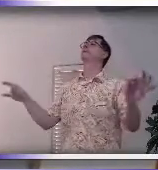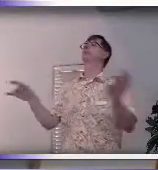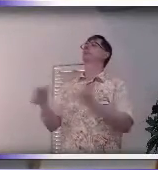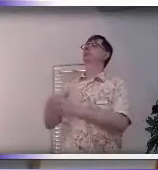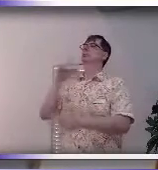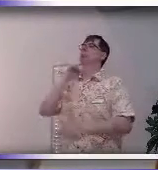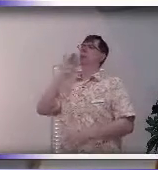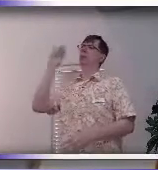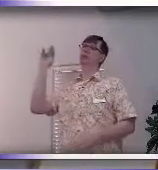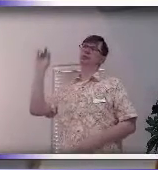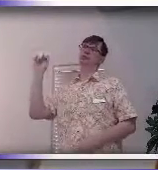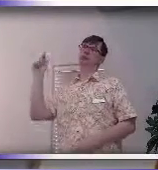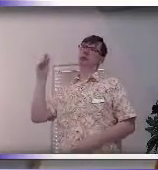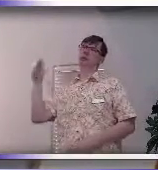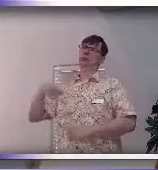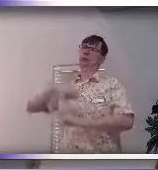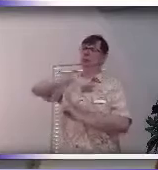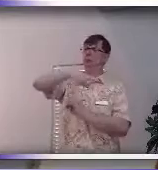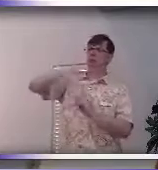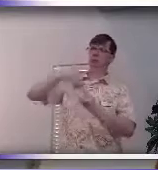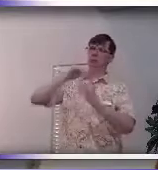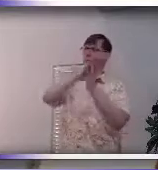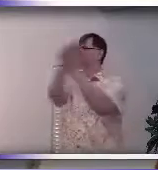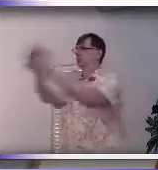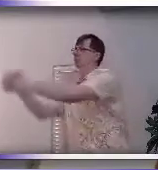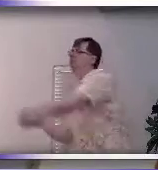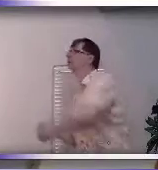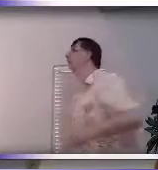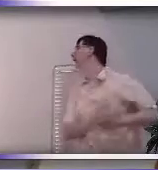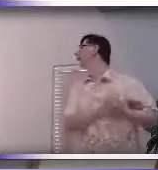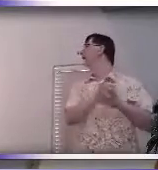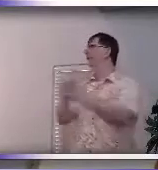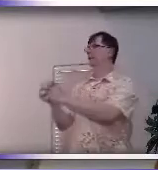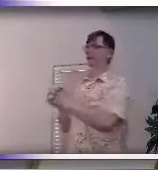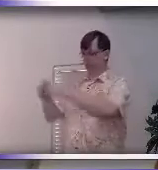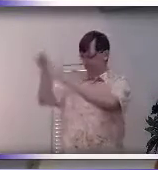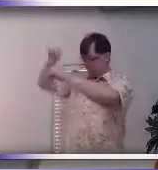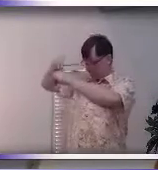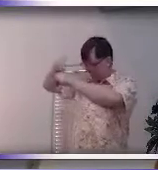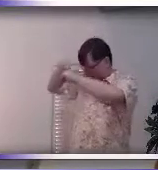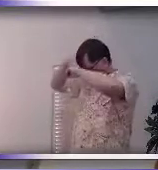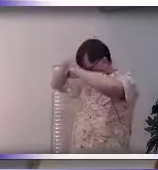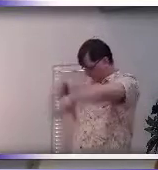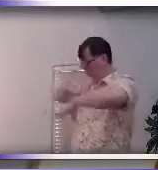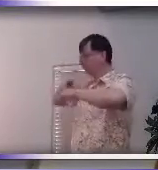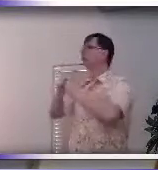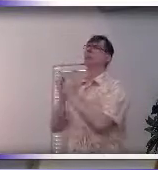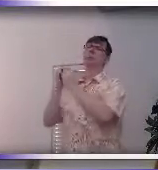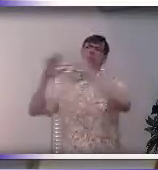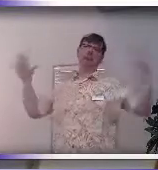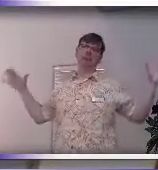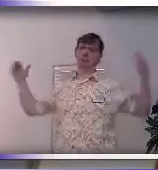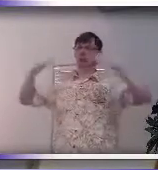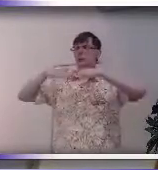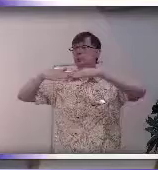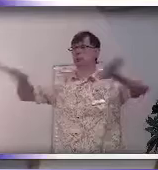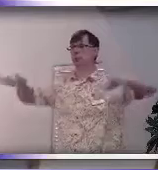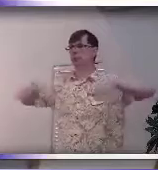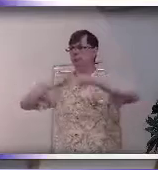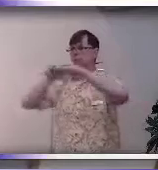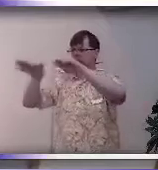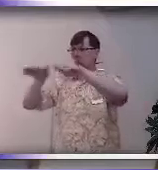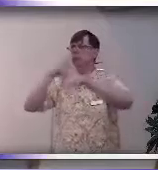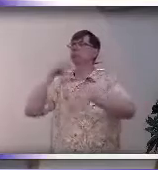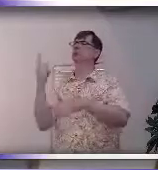American community in the world of New Thought, who might go unnoticed because they don't have as big a platform